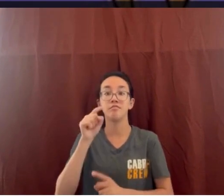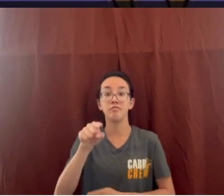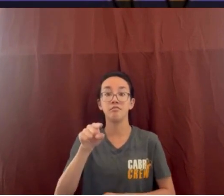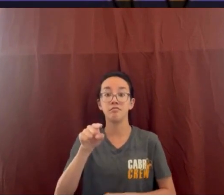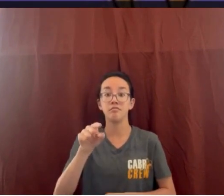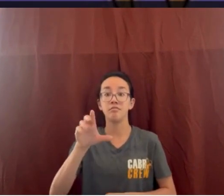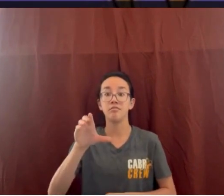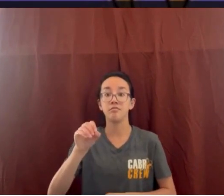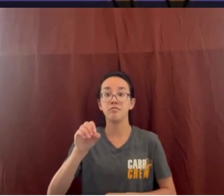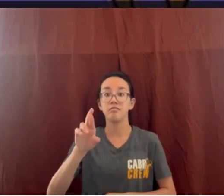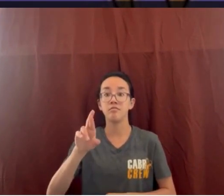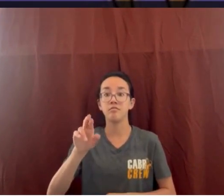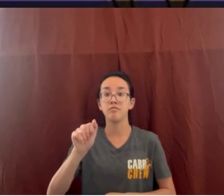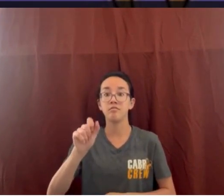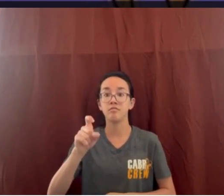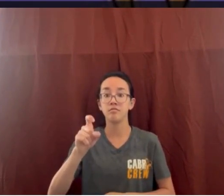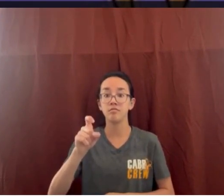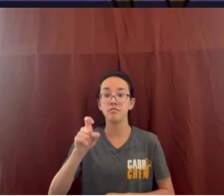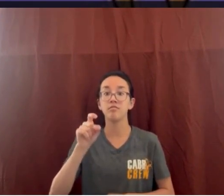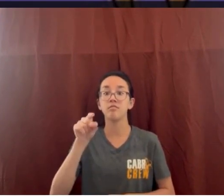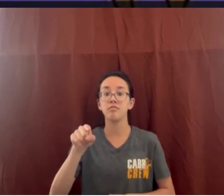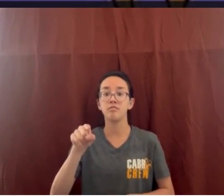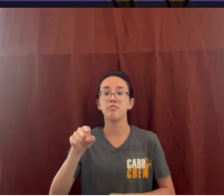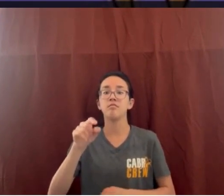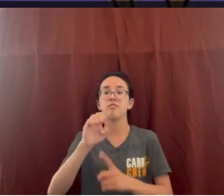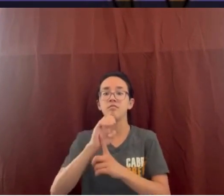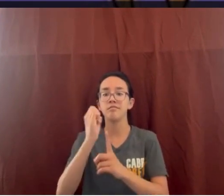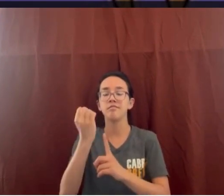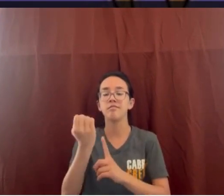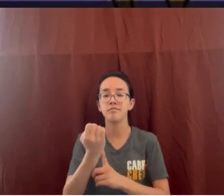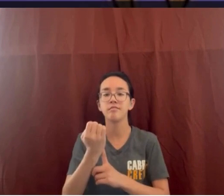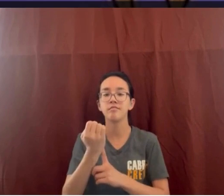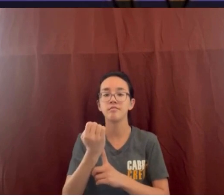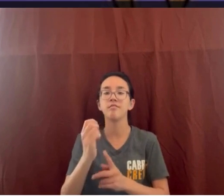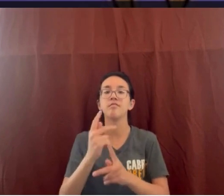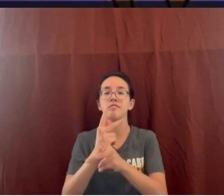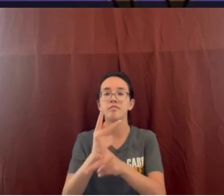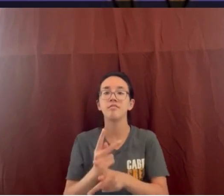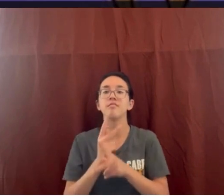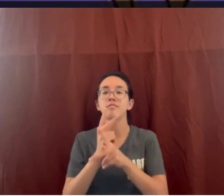The lorax is an environmental steward,